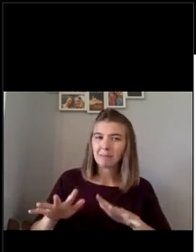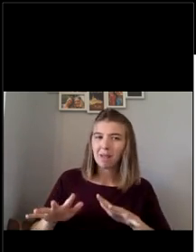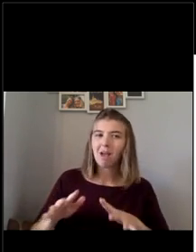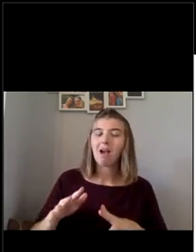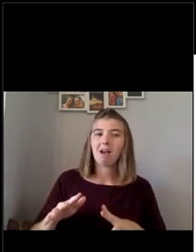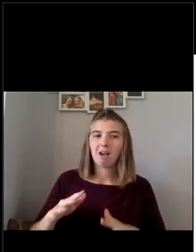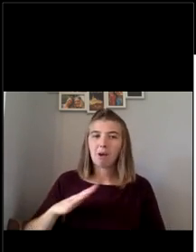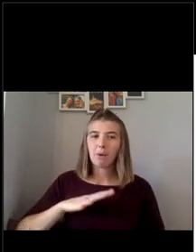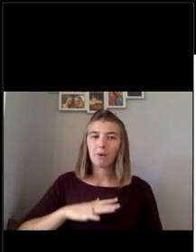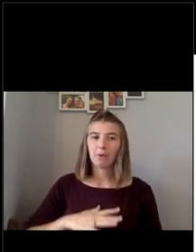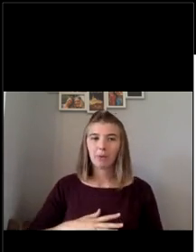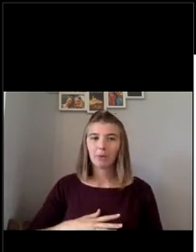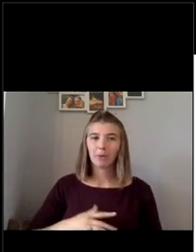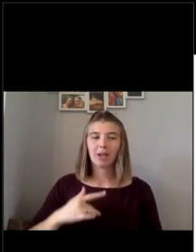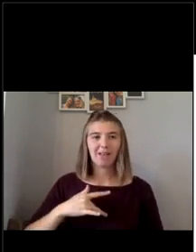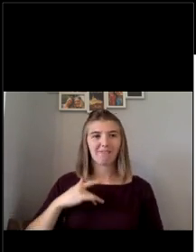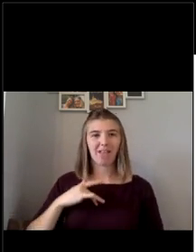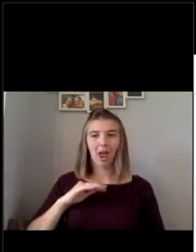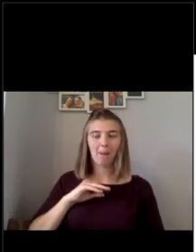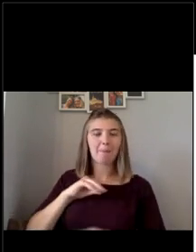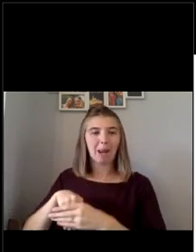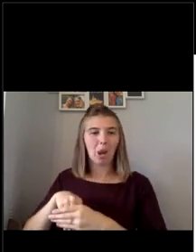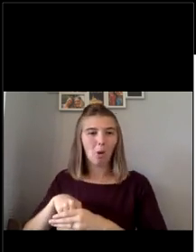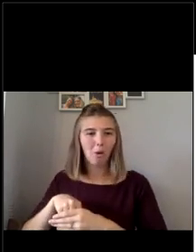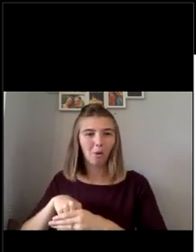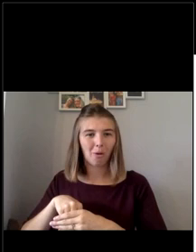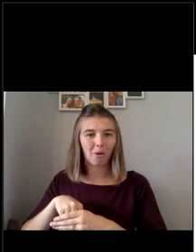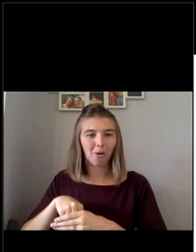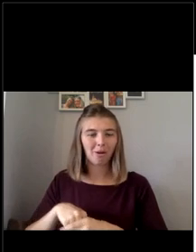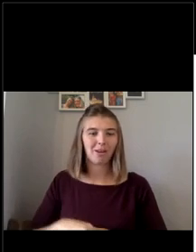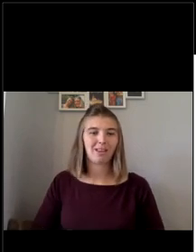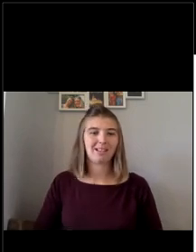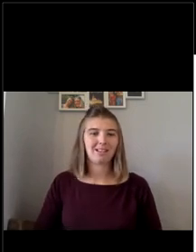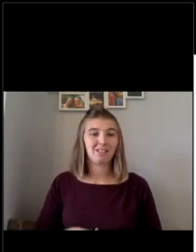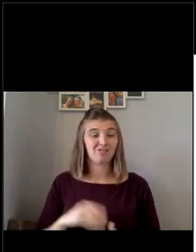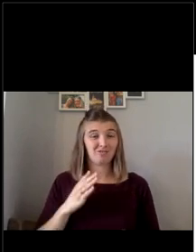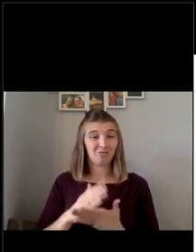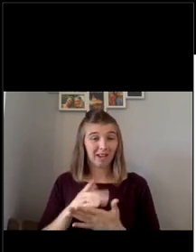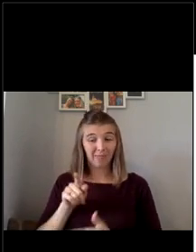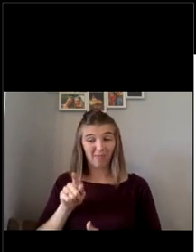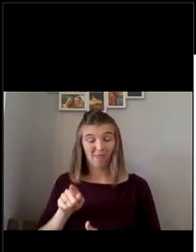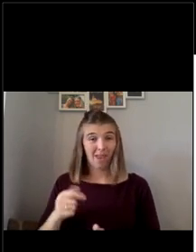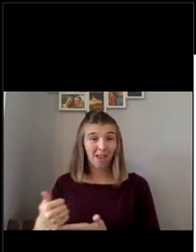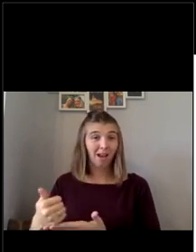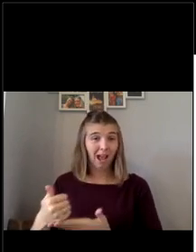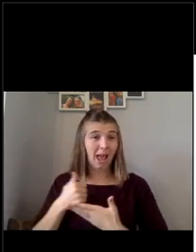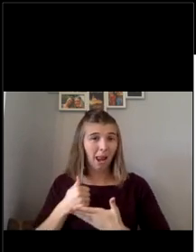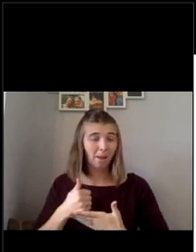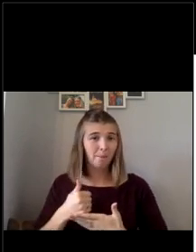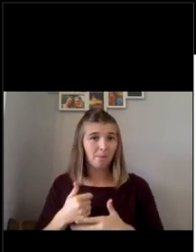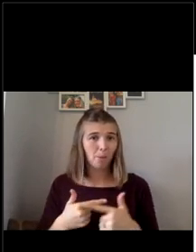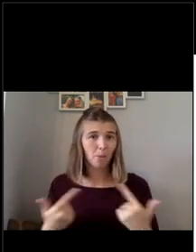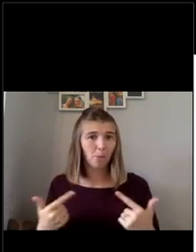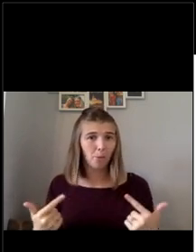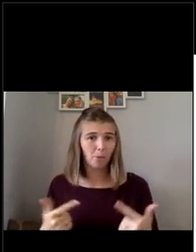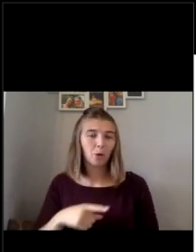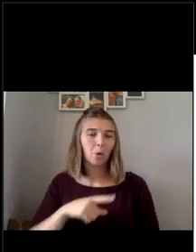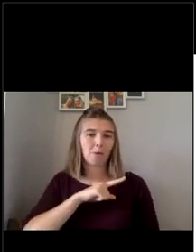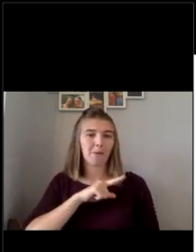helped. And that's one of the reasons why I choose to sort of share my experience